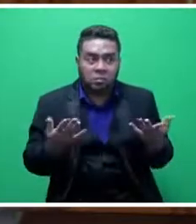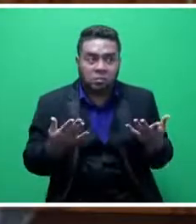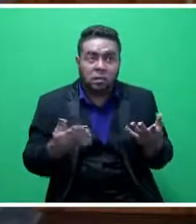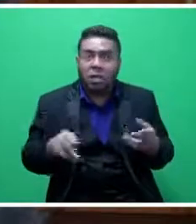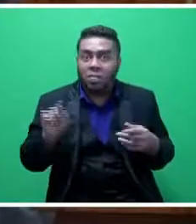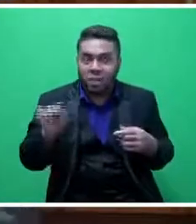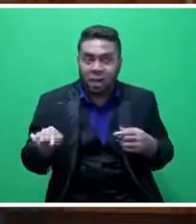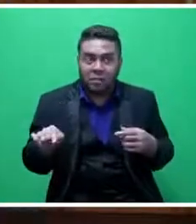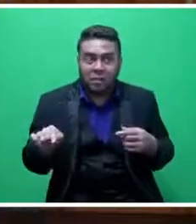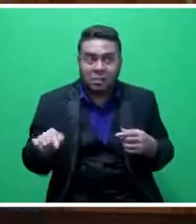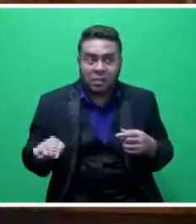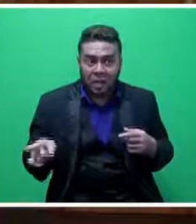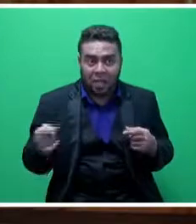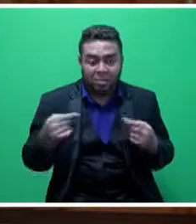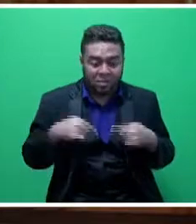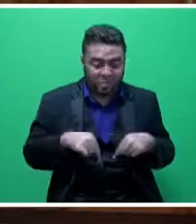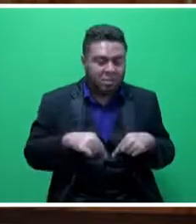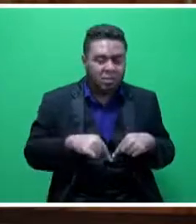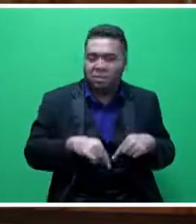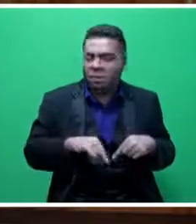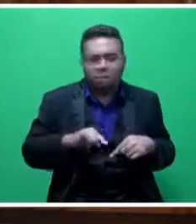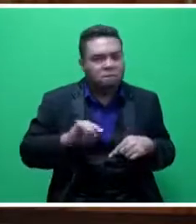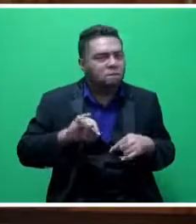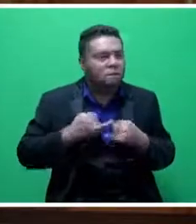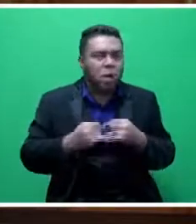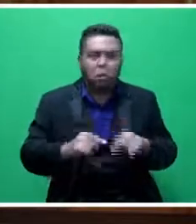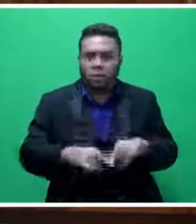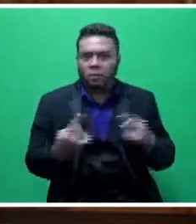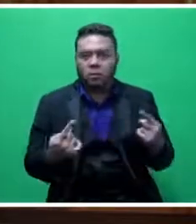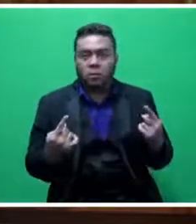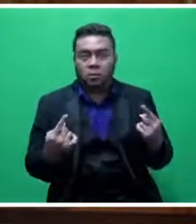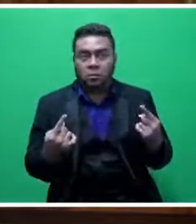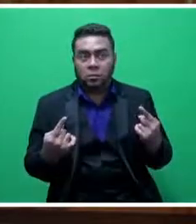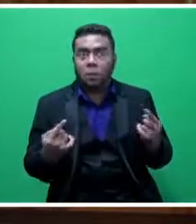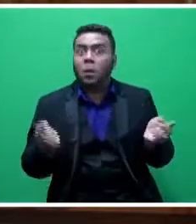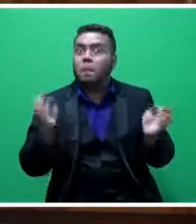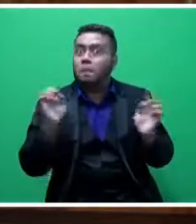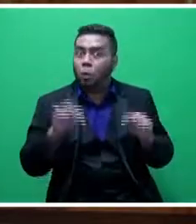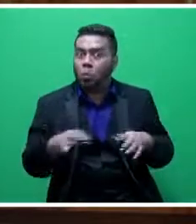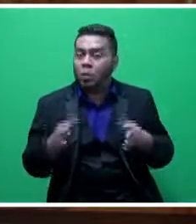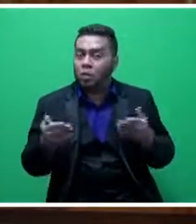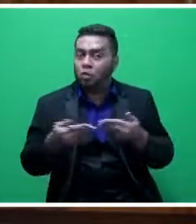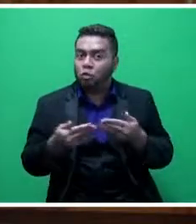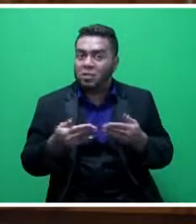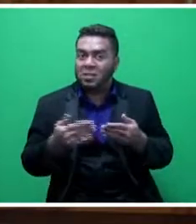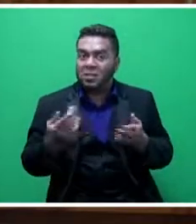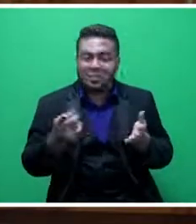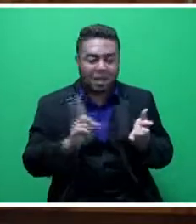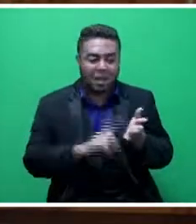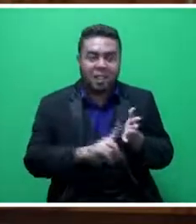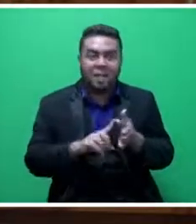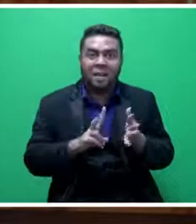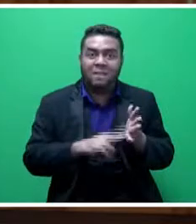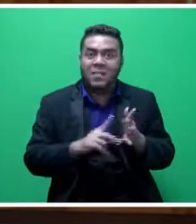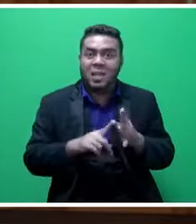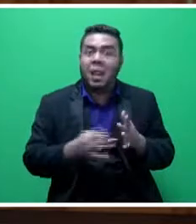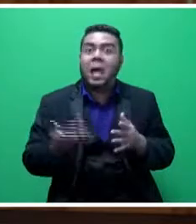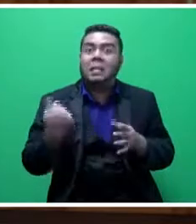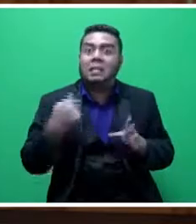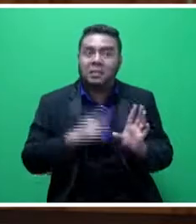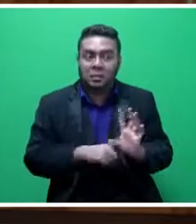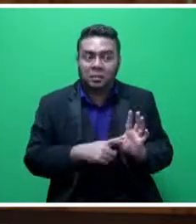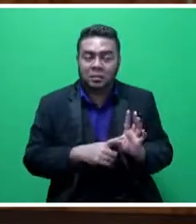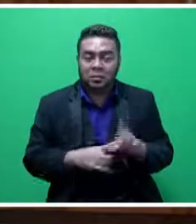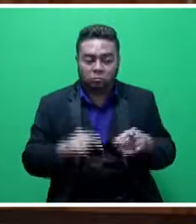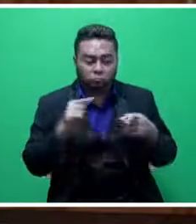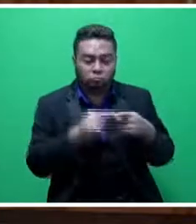between that and this is very different. When we introduced this levy last year, Mr. Speaker, so again, the whole point was to be able